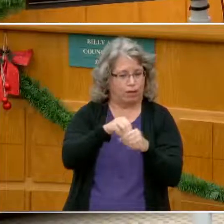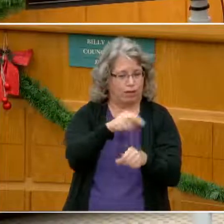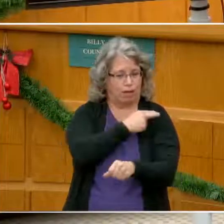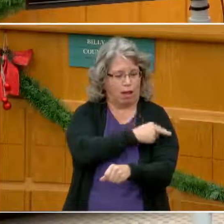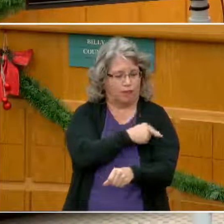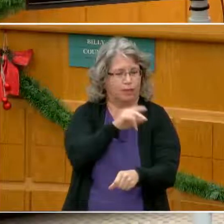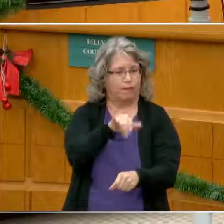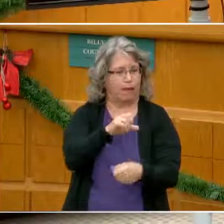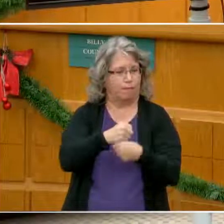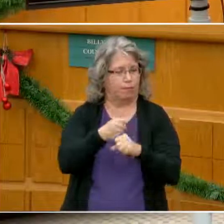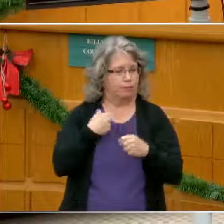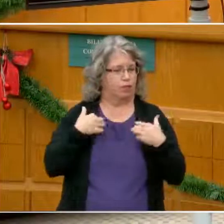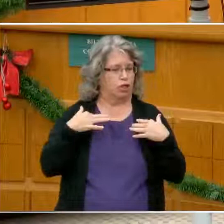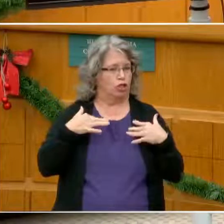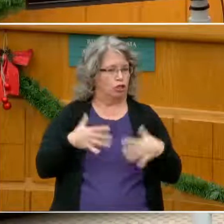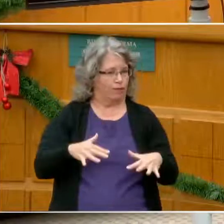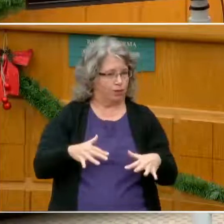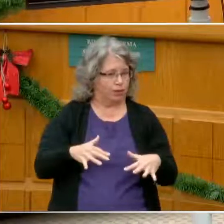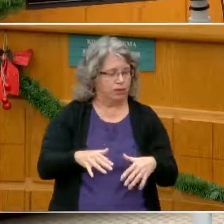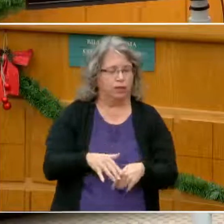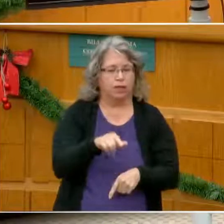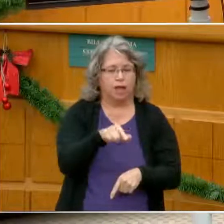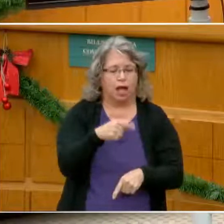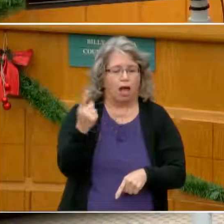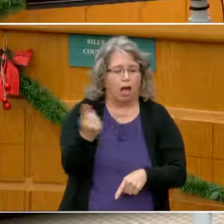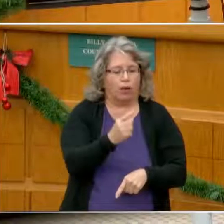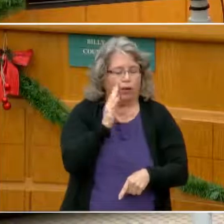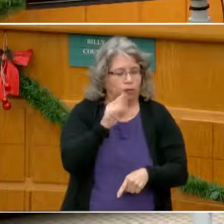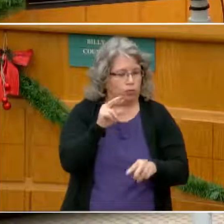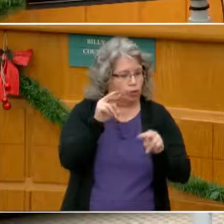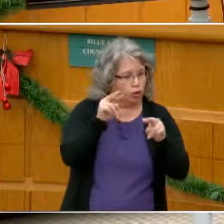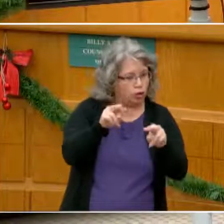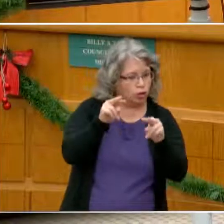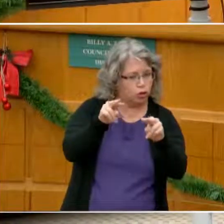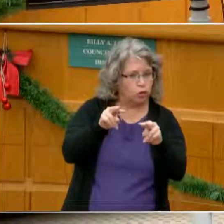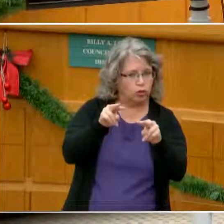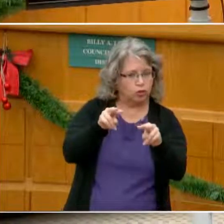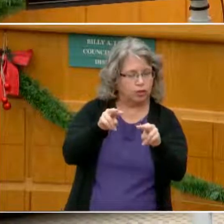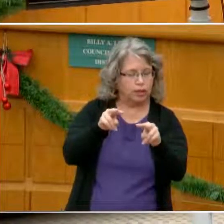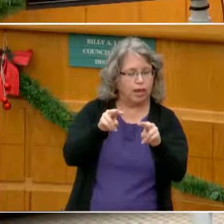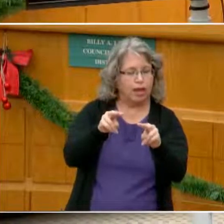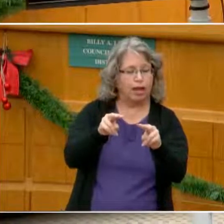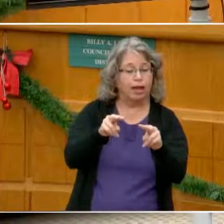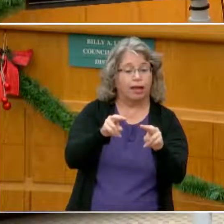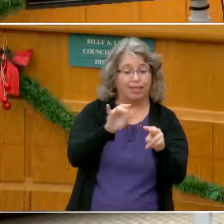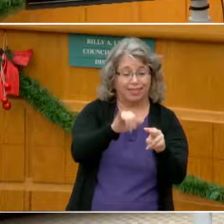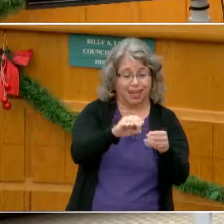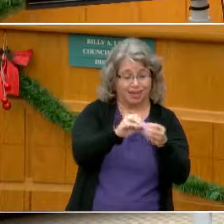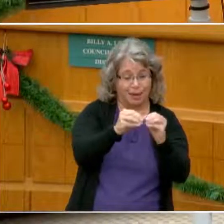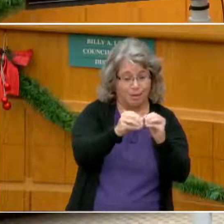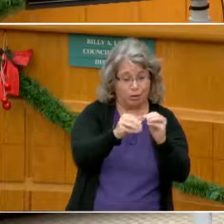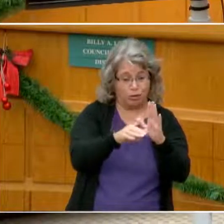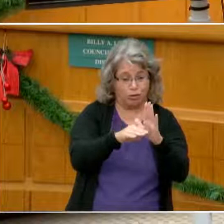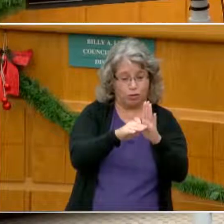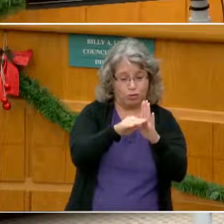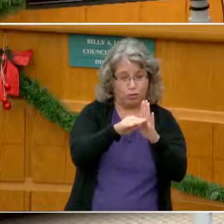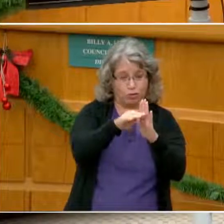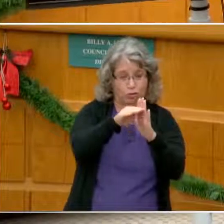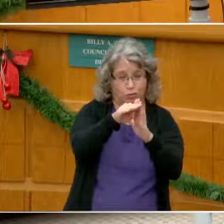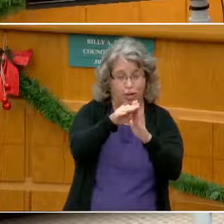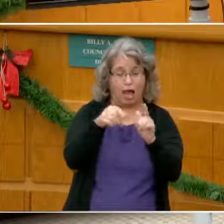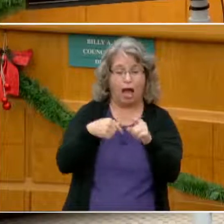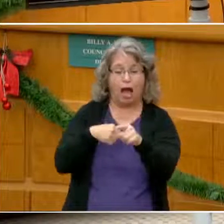I'm also going to be looking at that capacity. As hospitalizations and our ER comes up, I'm going to be making sure that